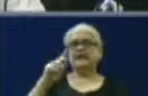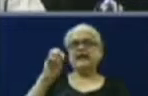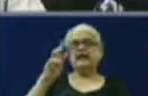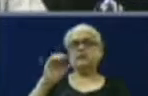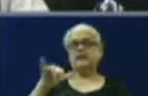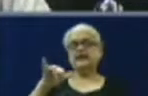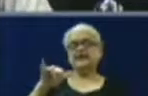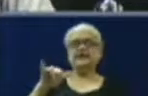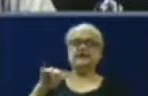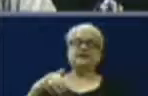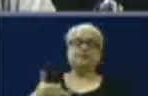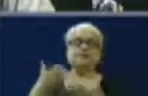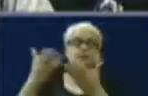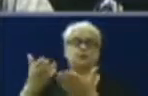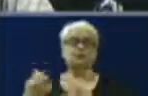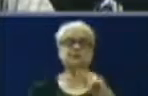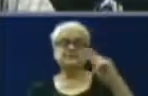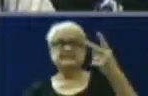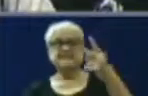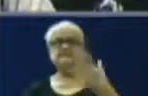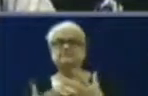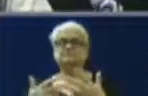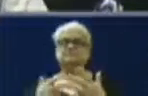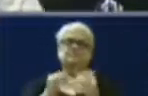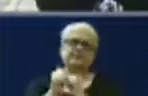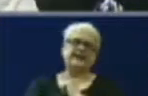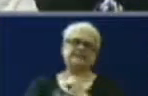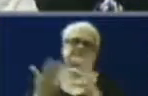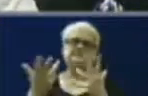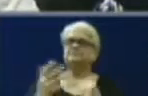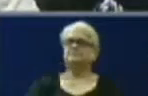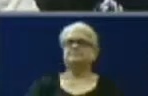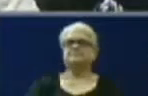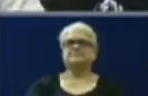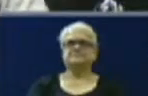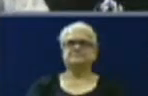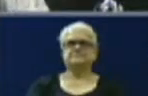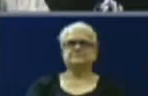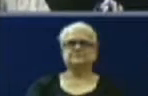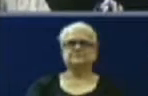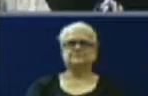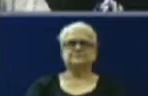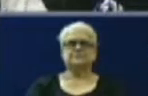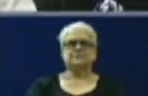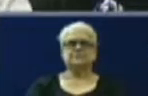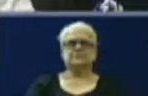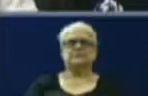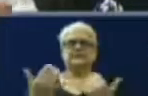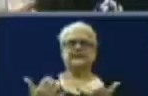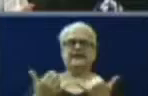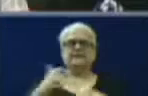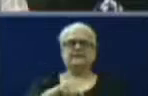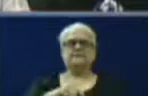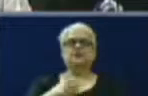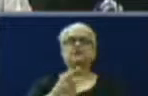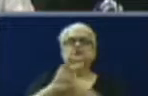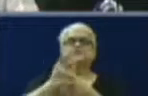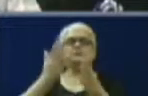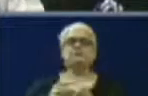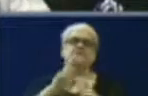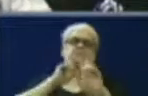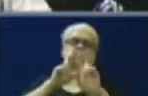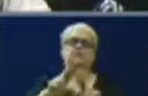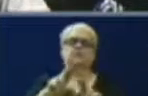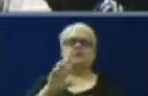Ms. Duncan seconds. All in favor? Passes unanimously. Thank you very much. Now it's time for the superintendent's report. Dr.